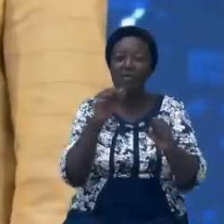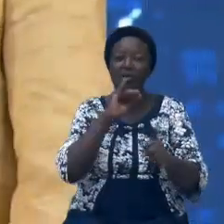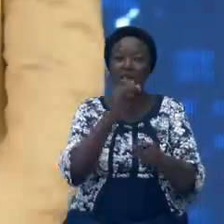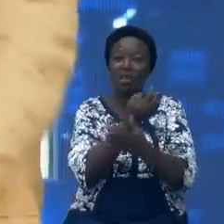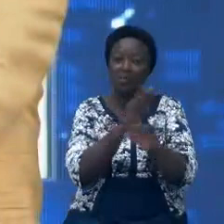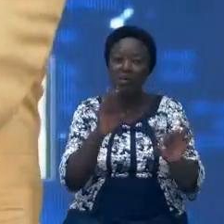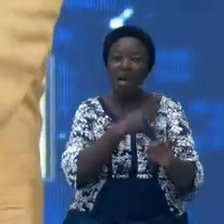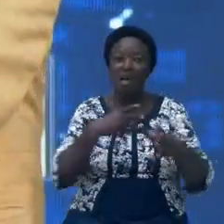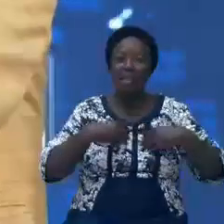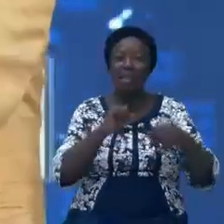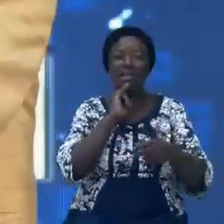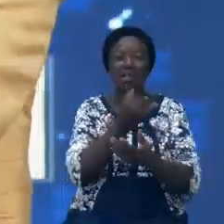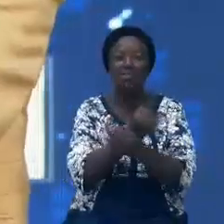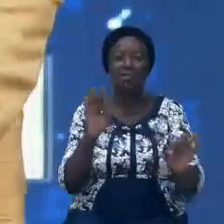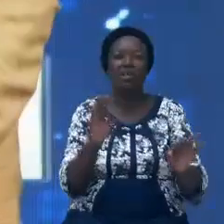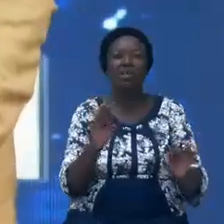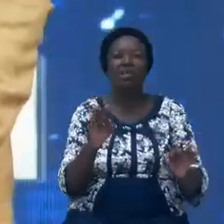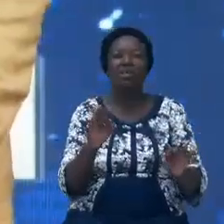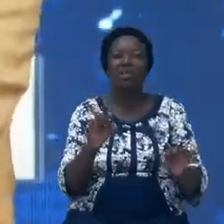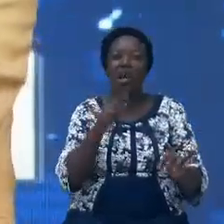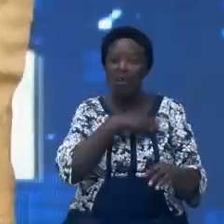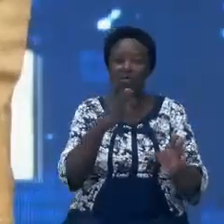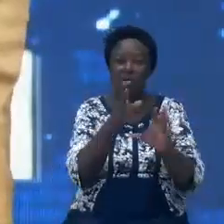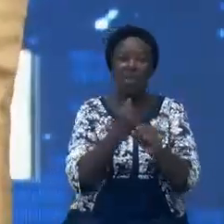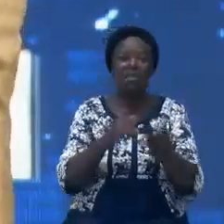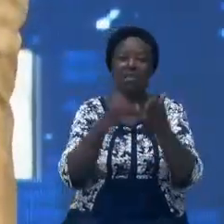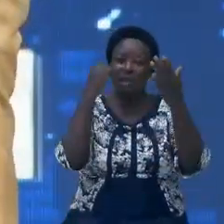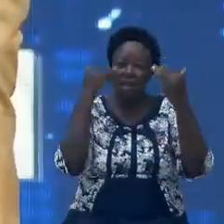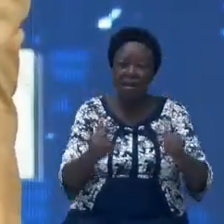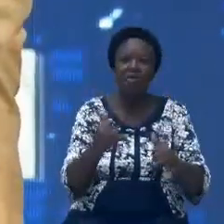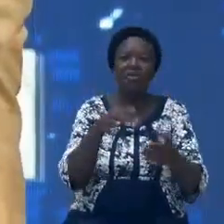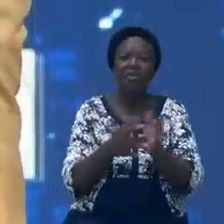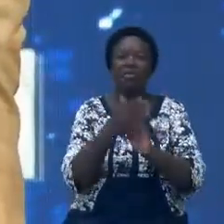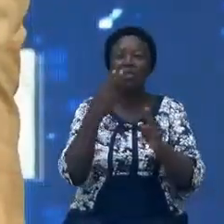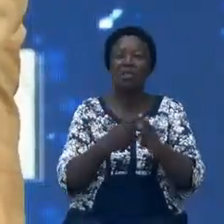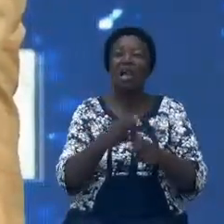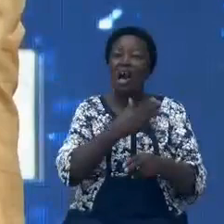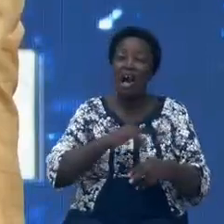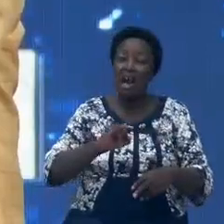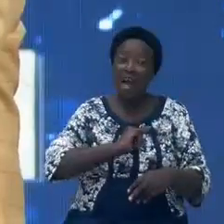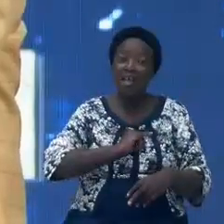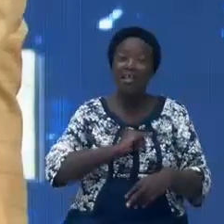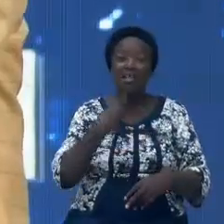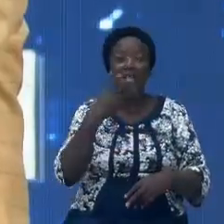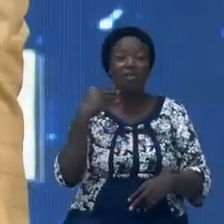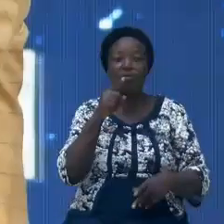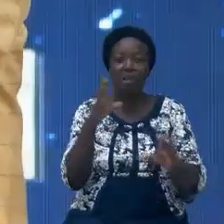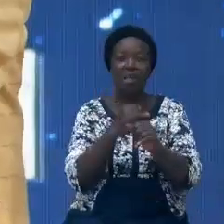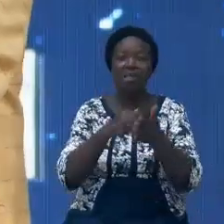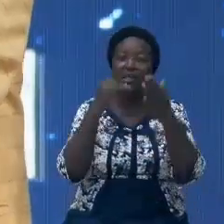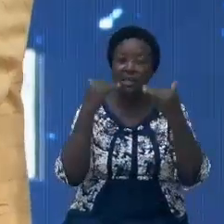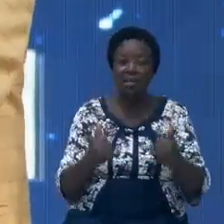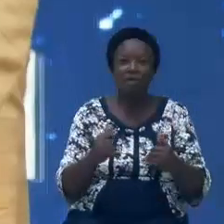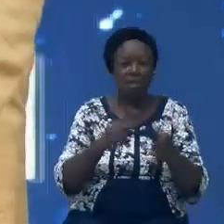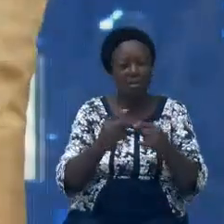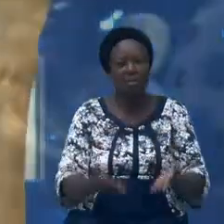now. Salvation is free and healing is free. And you are going to get it now. I said